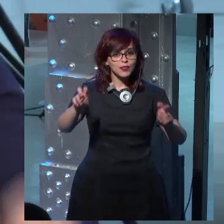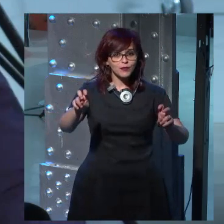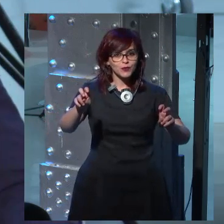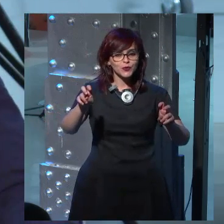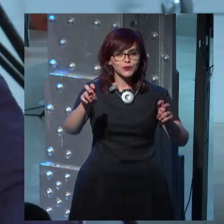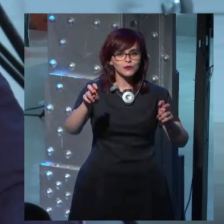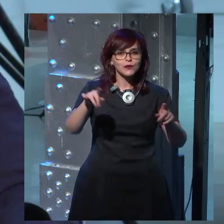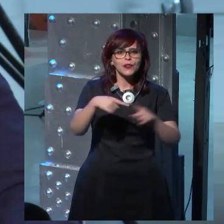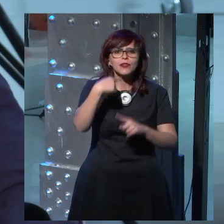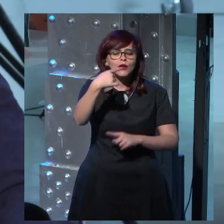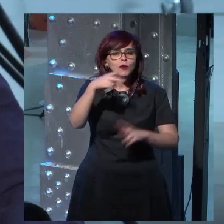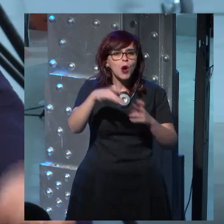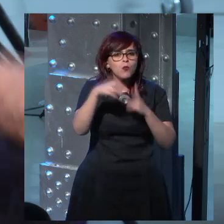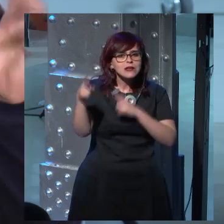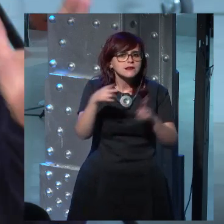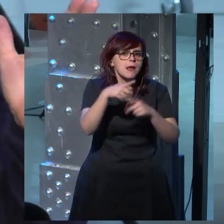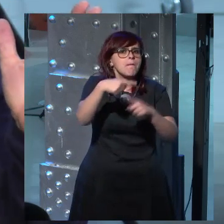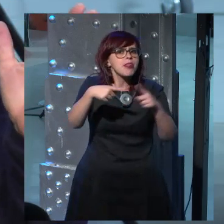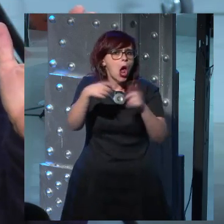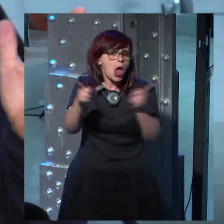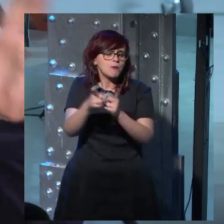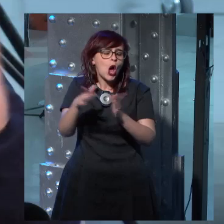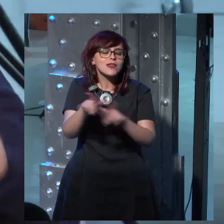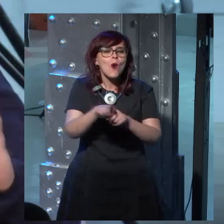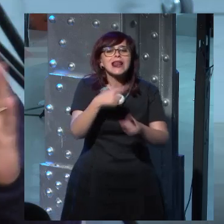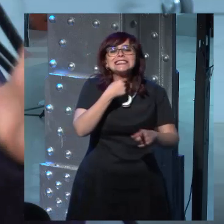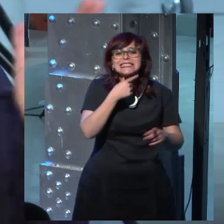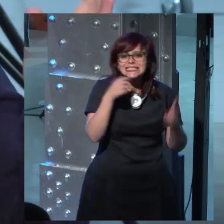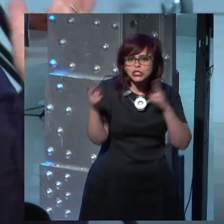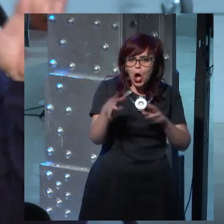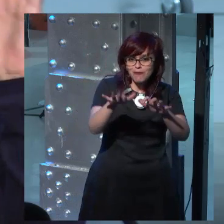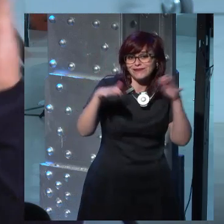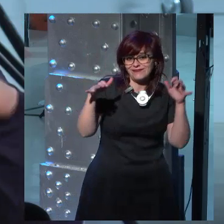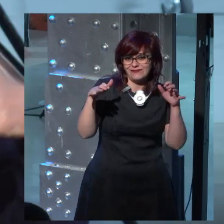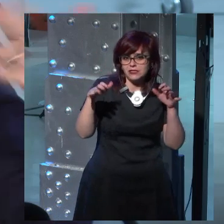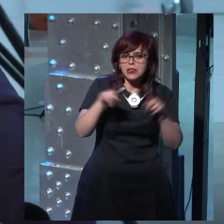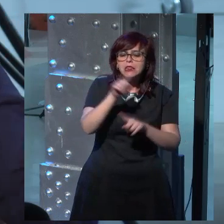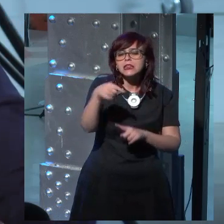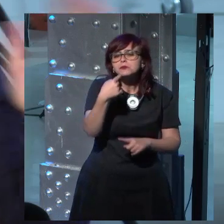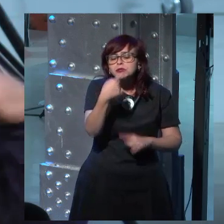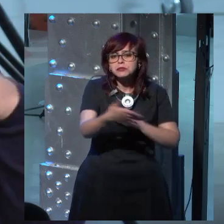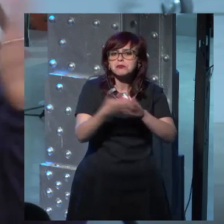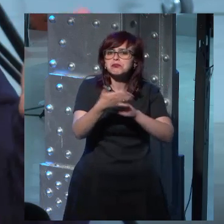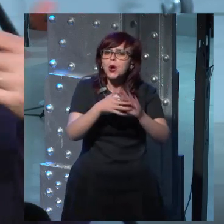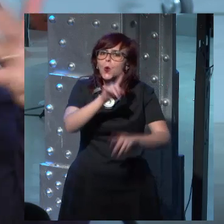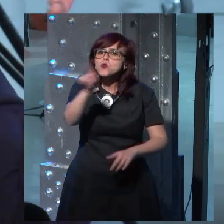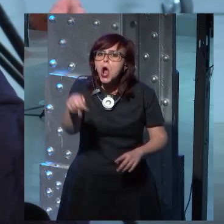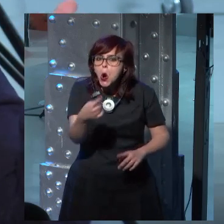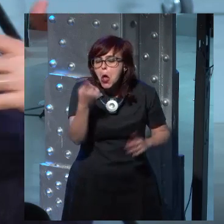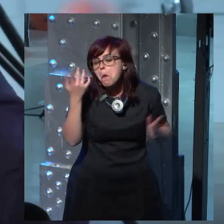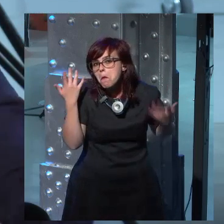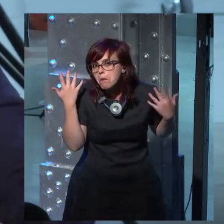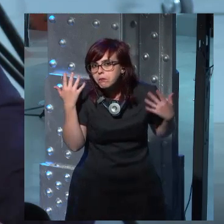comedy? And then they talked about it being a 1-hour procedural, which is like NYPD